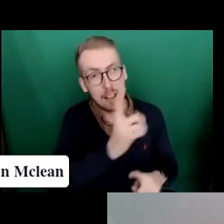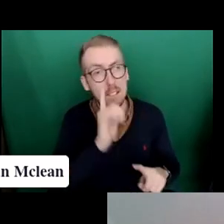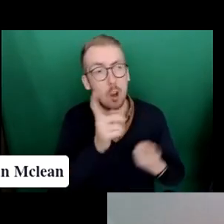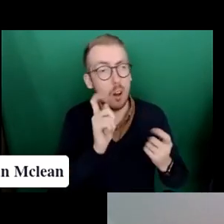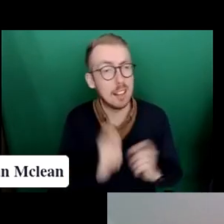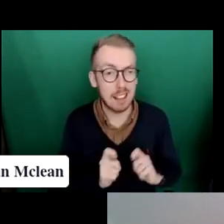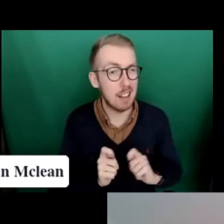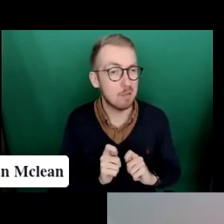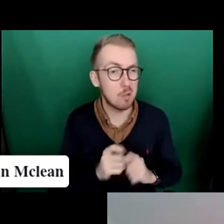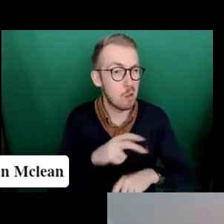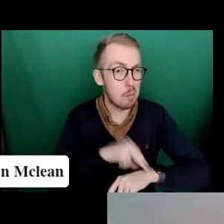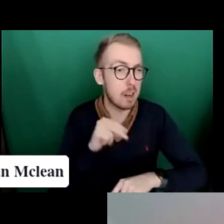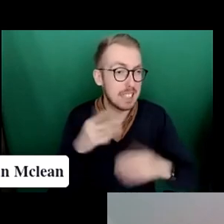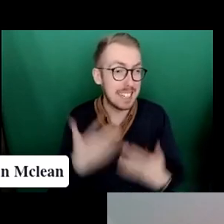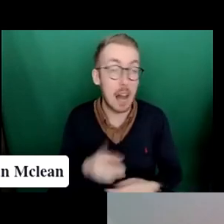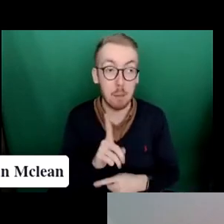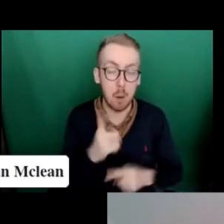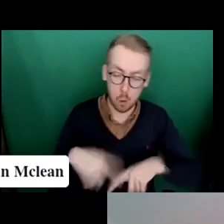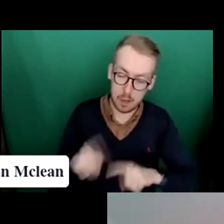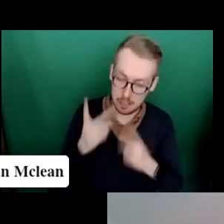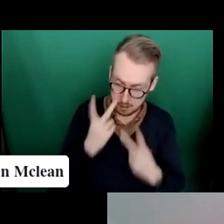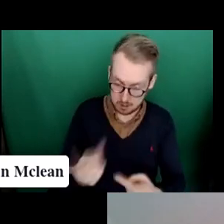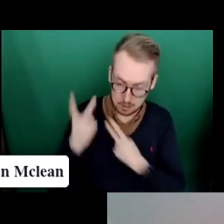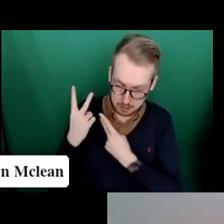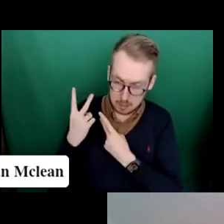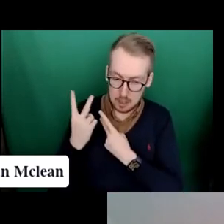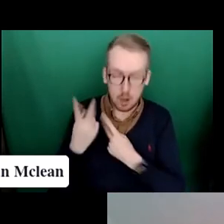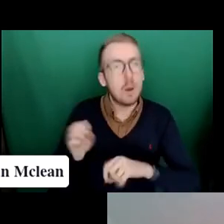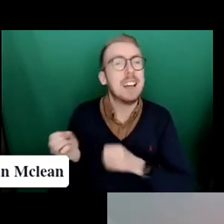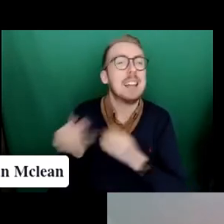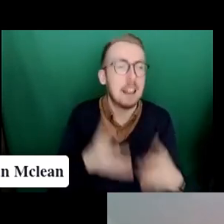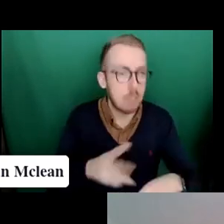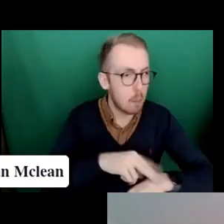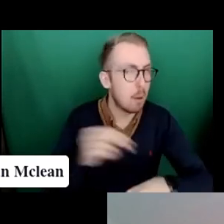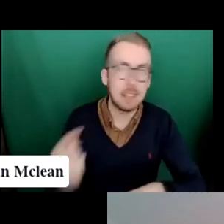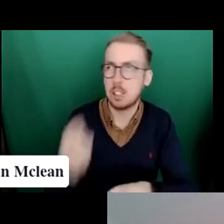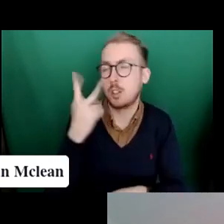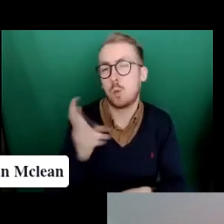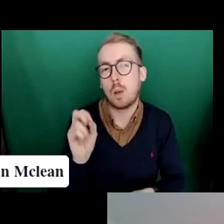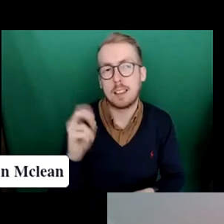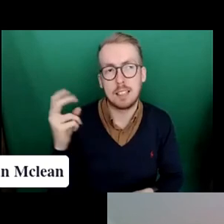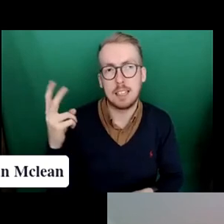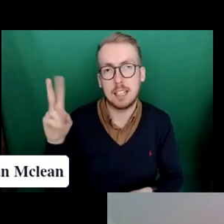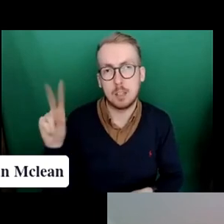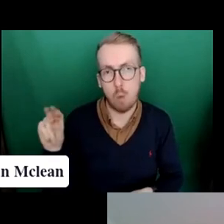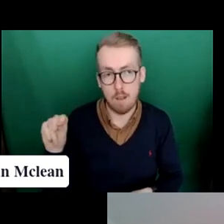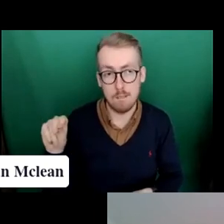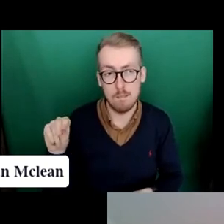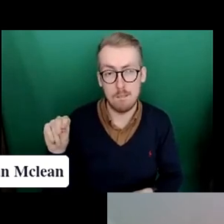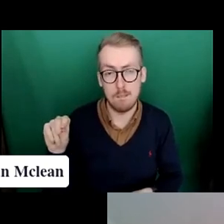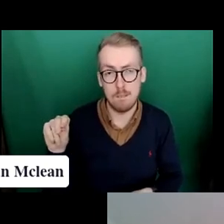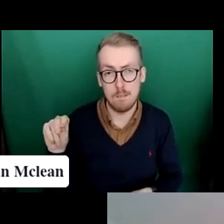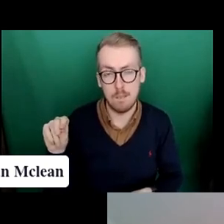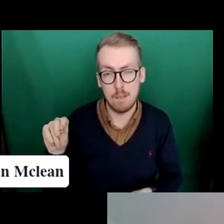to an apprenticeship now. But what we are looking at, I mean, we've delivered apprenticeships on the park since 2012, mainly around construction,